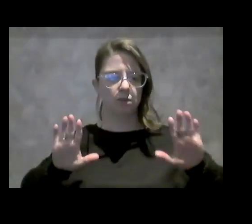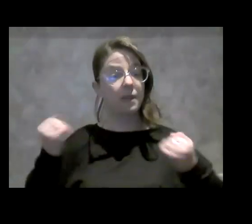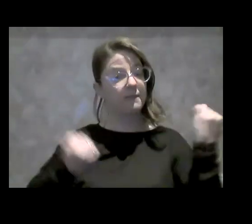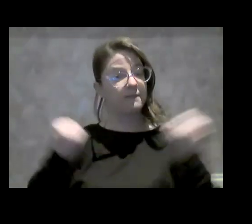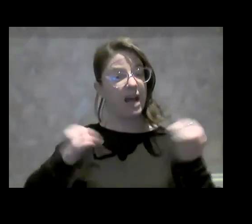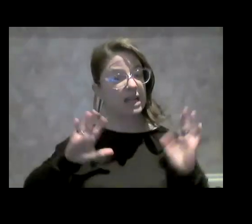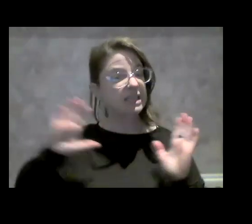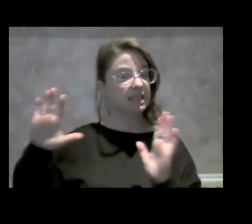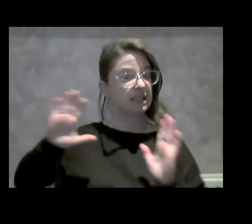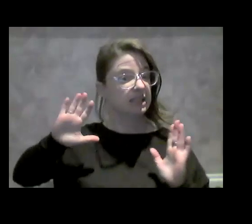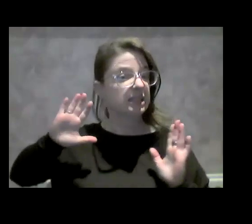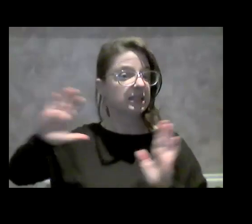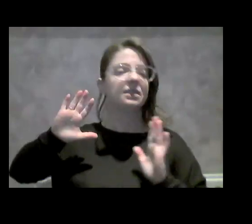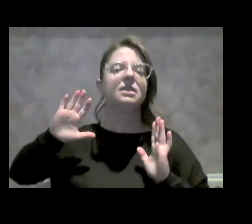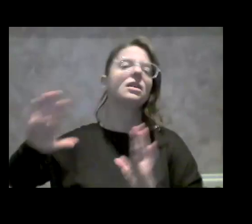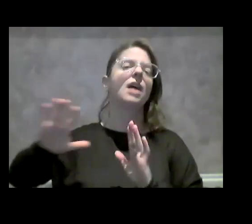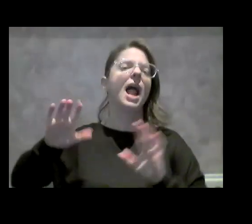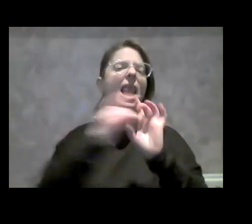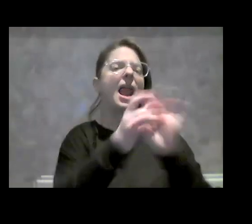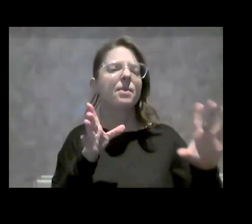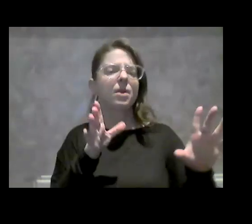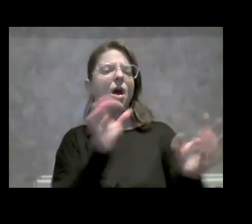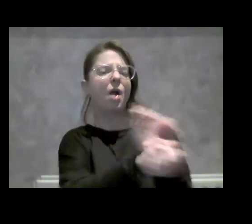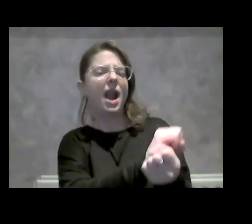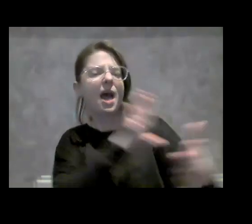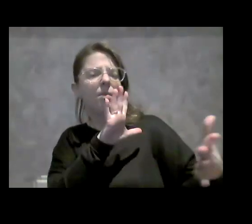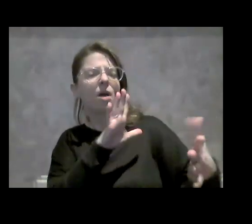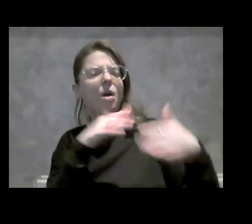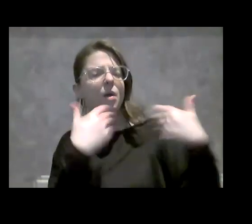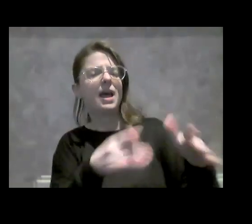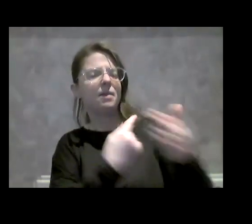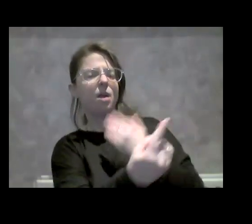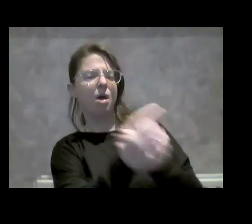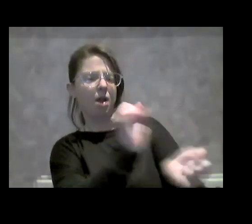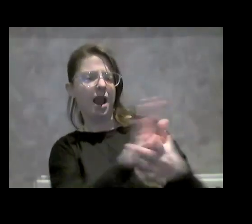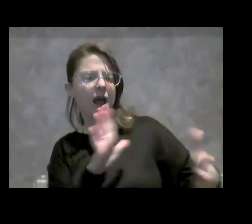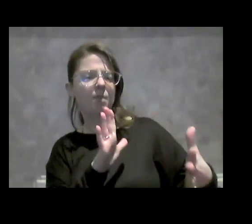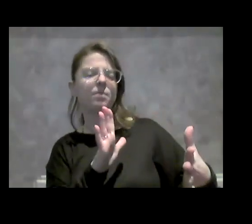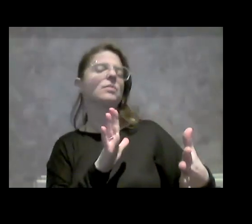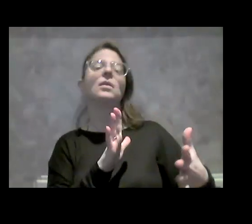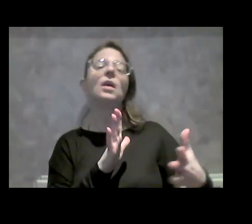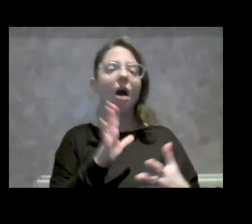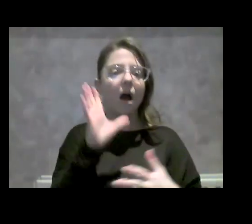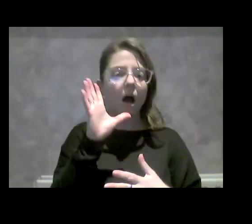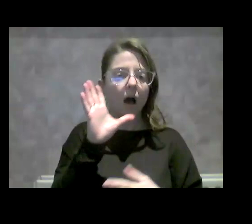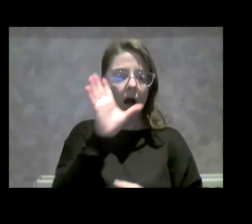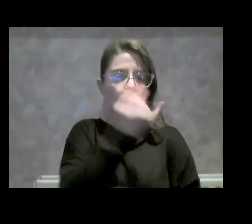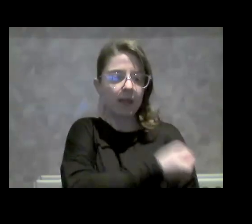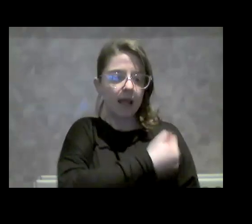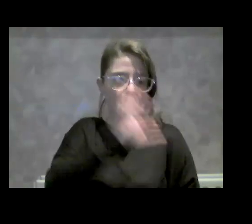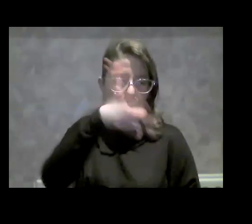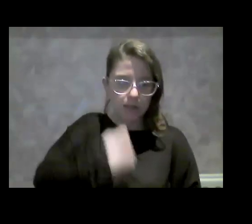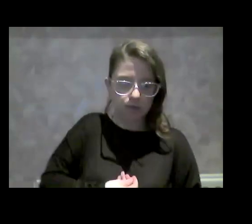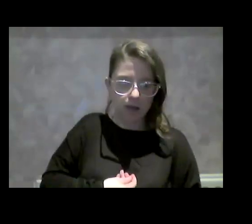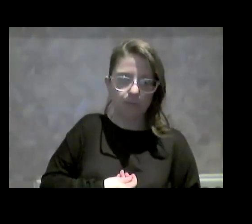Some started chanting, "Let them go! Let them go!" The cowardly trans femme simply